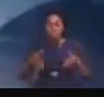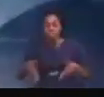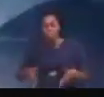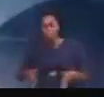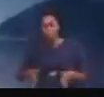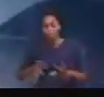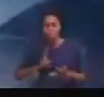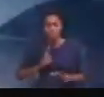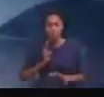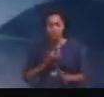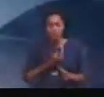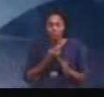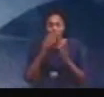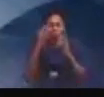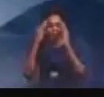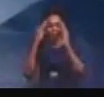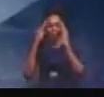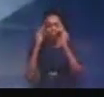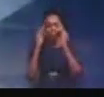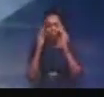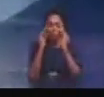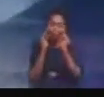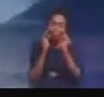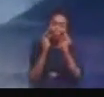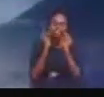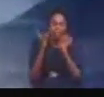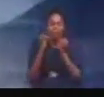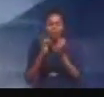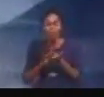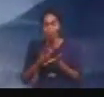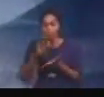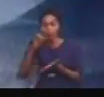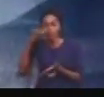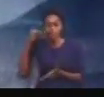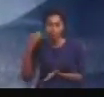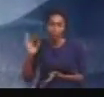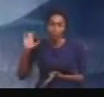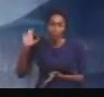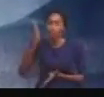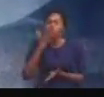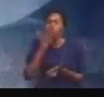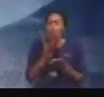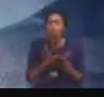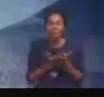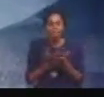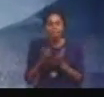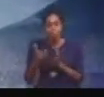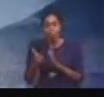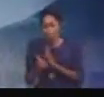presence. Let us experience the glory of your,